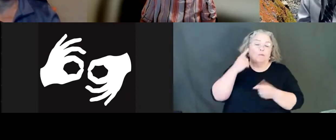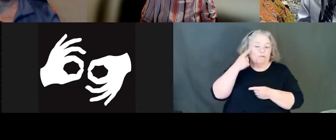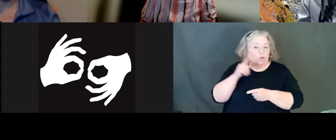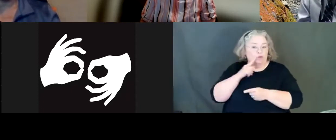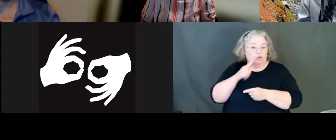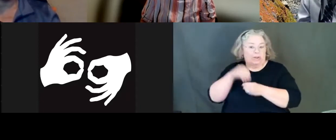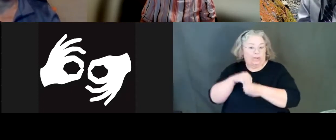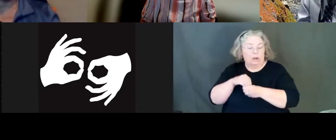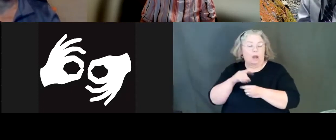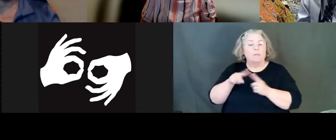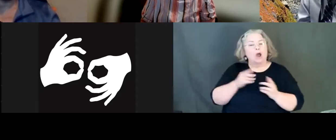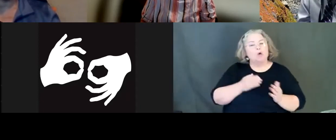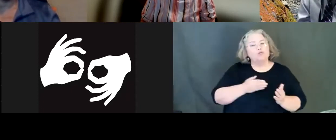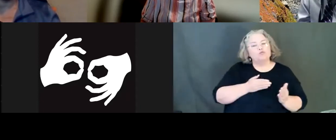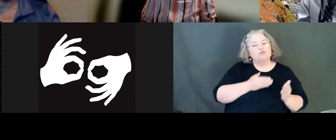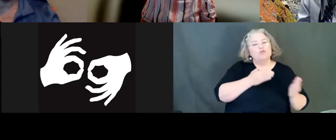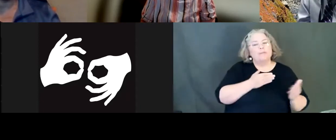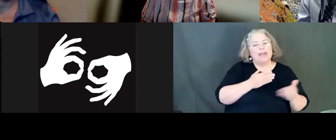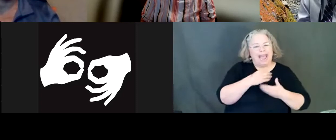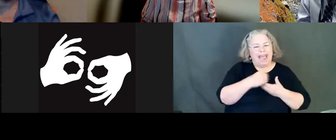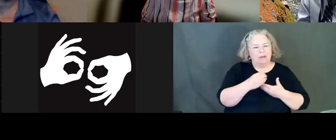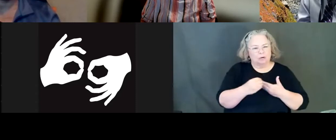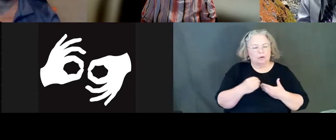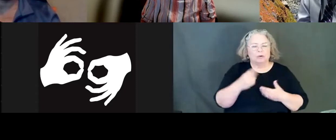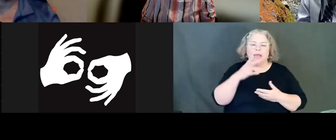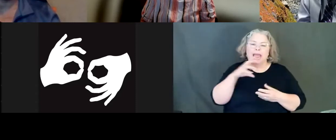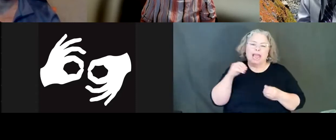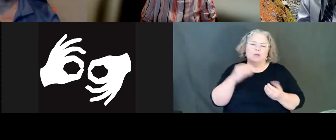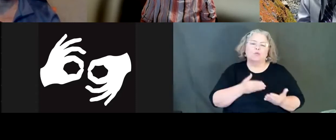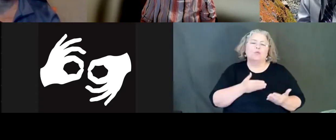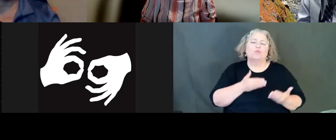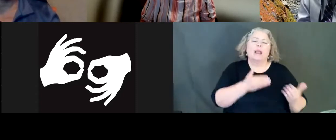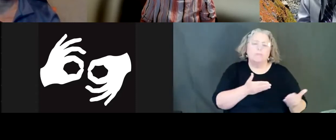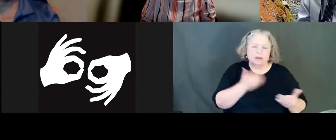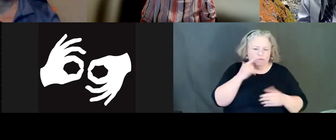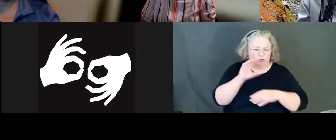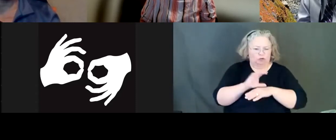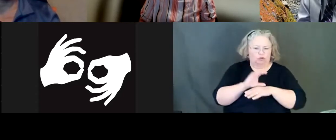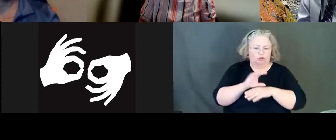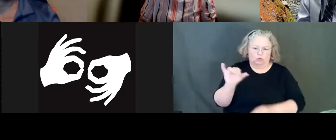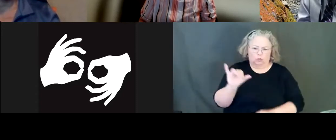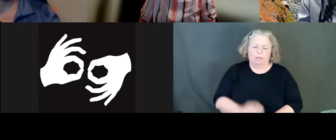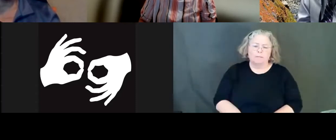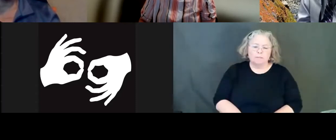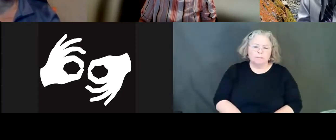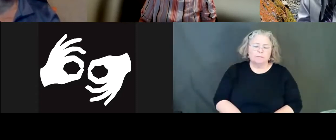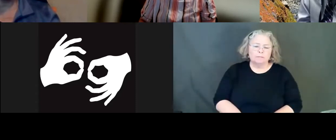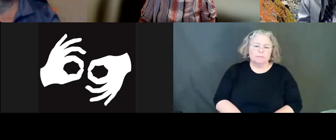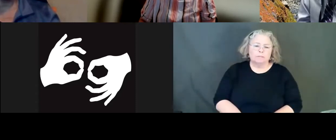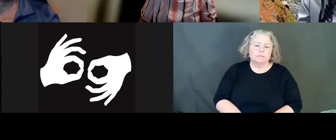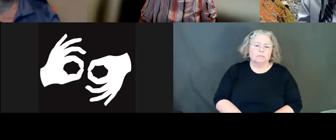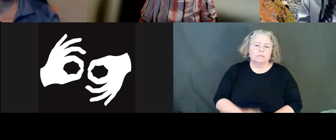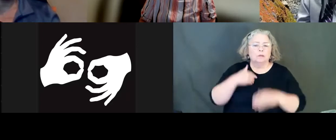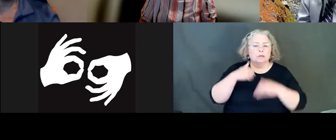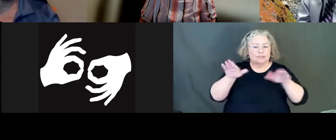And we've been asked about churches. I think it's recommended for churches as well. Got it. As we send our